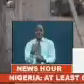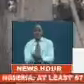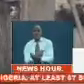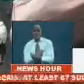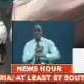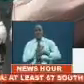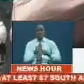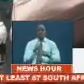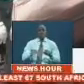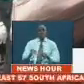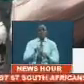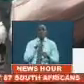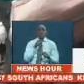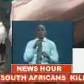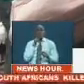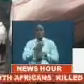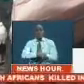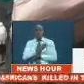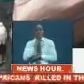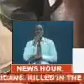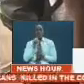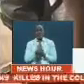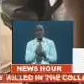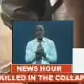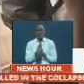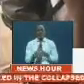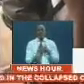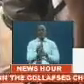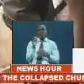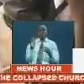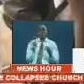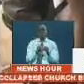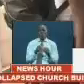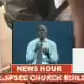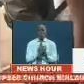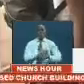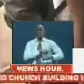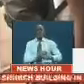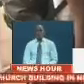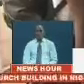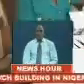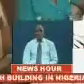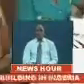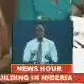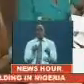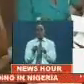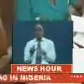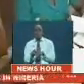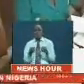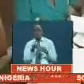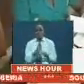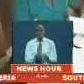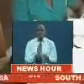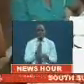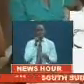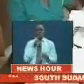to the security agencies manning the border posts, poses a great threat to the country's security. Additionally, officials lack